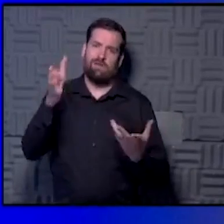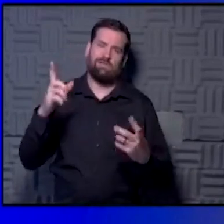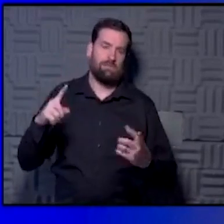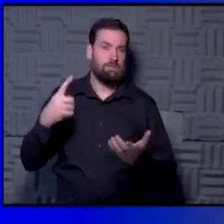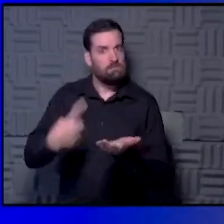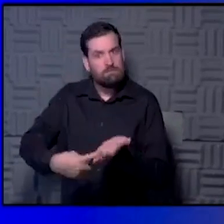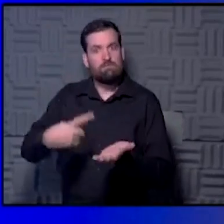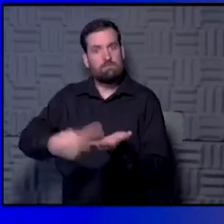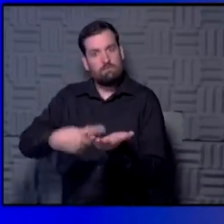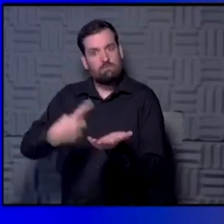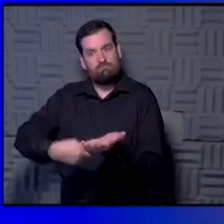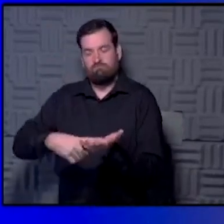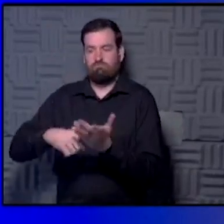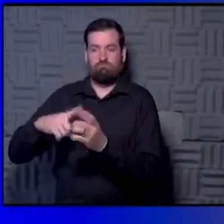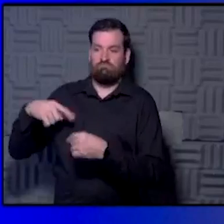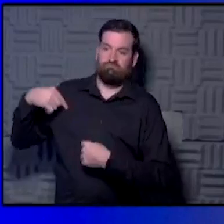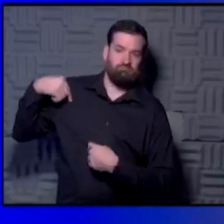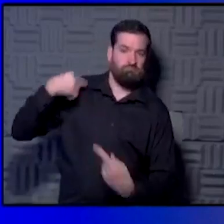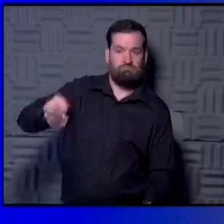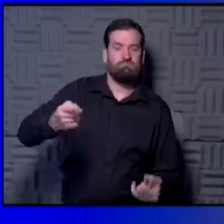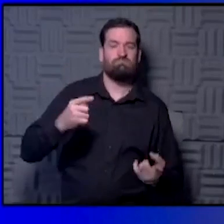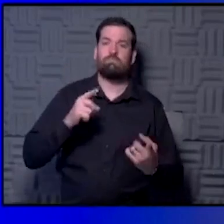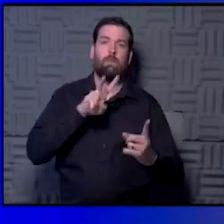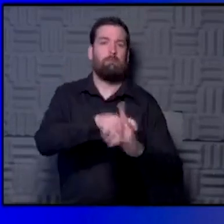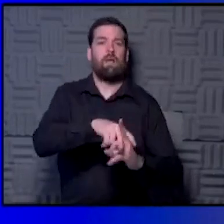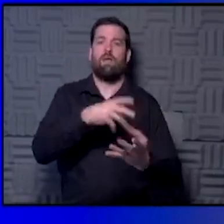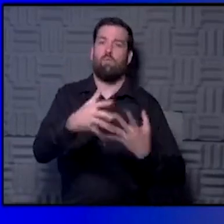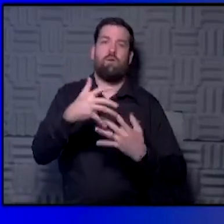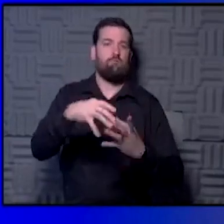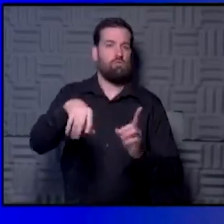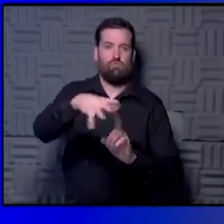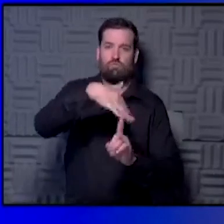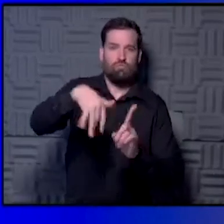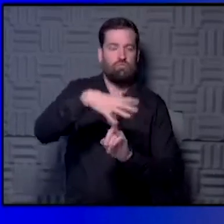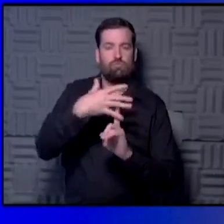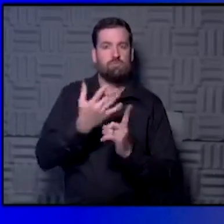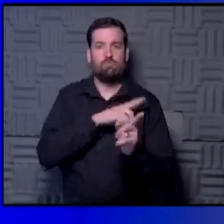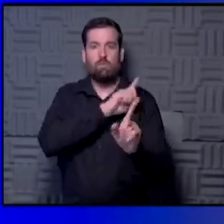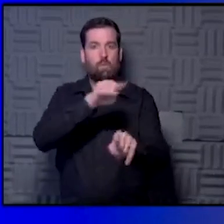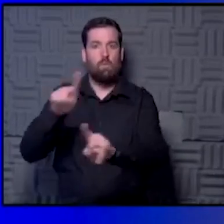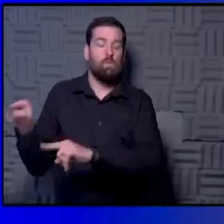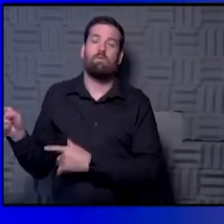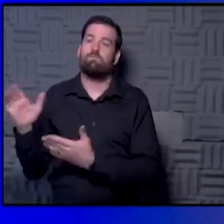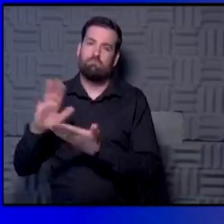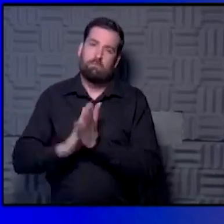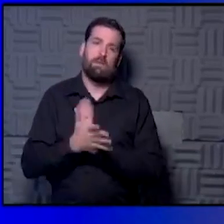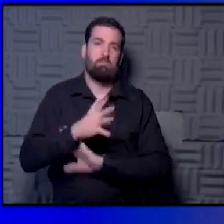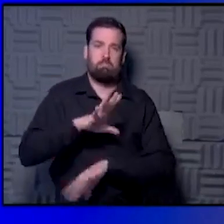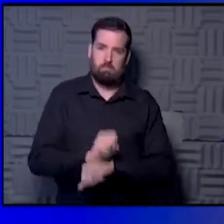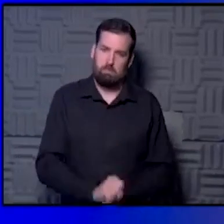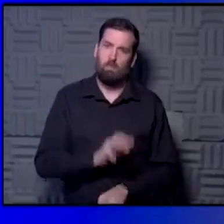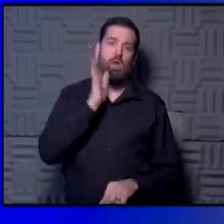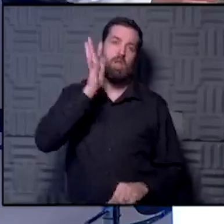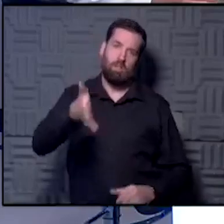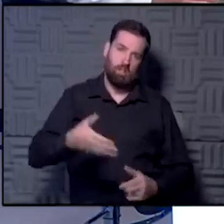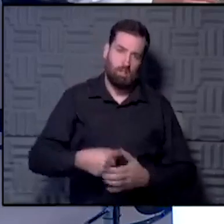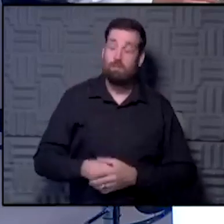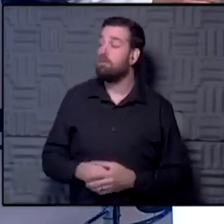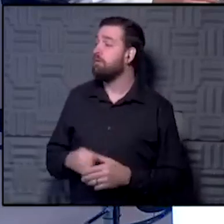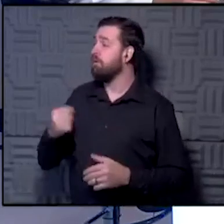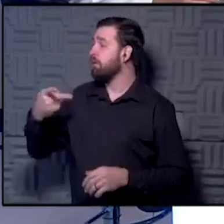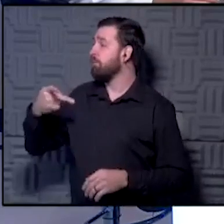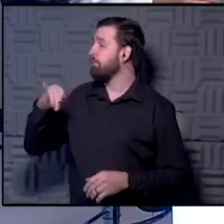one to whatever environment you're in needs to be done, and it will become second nature individually. The